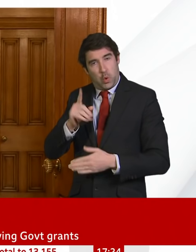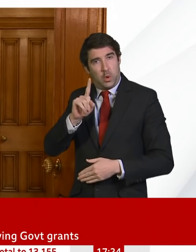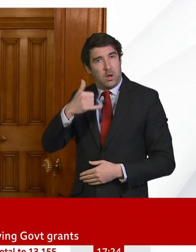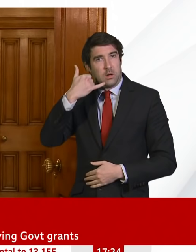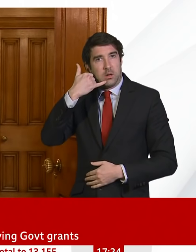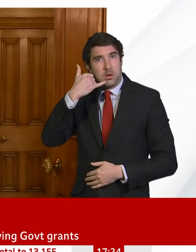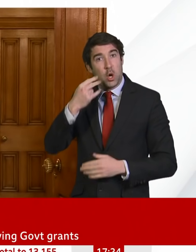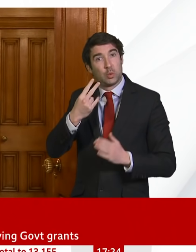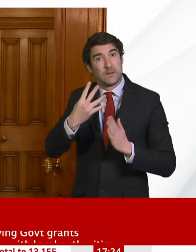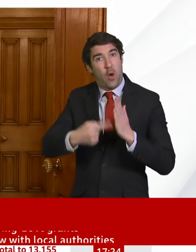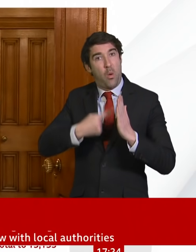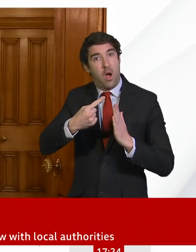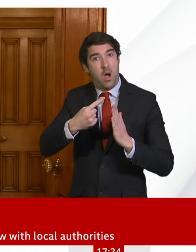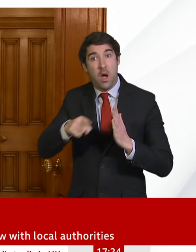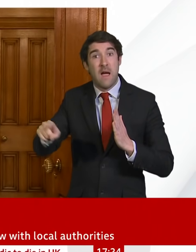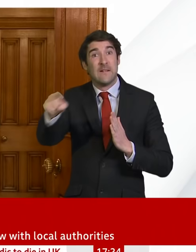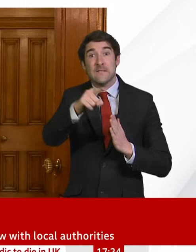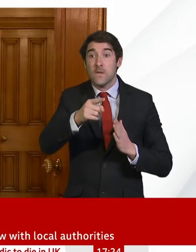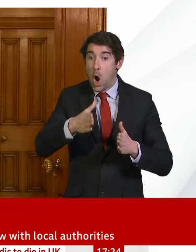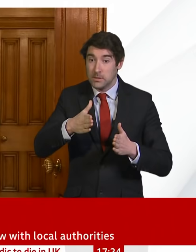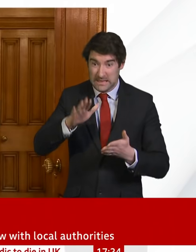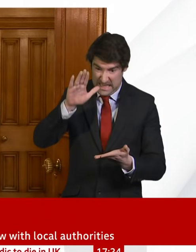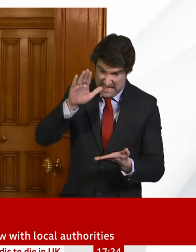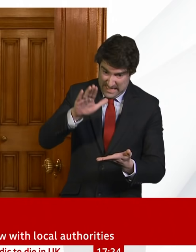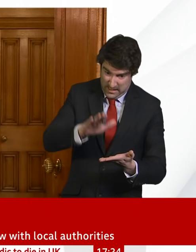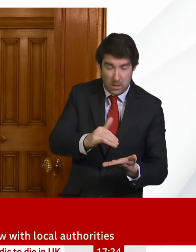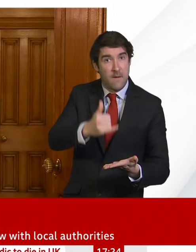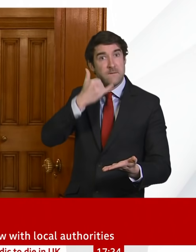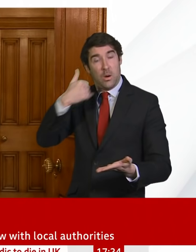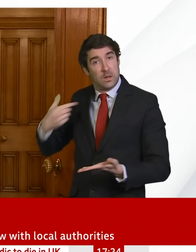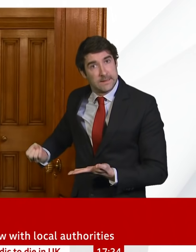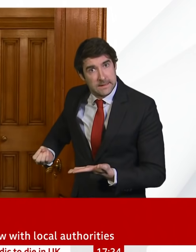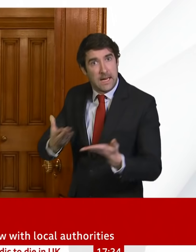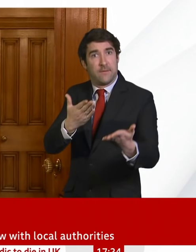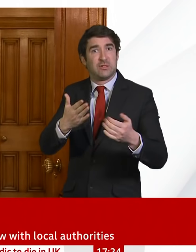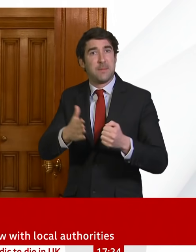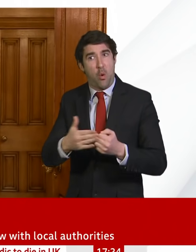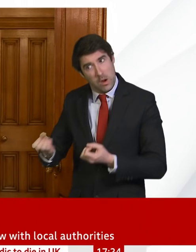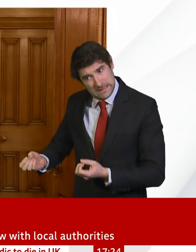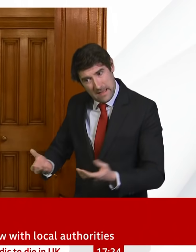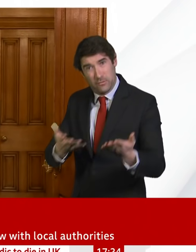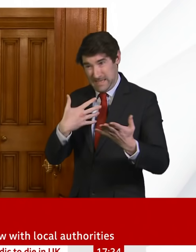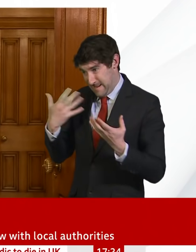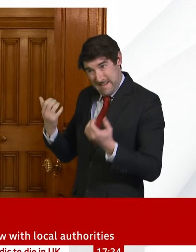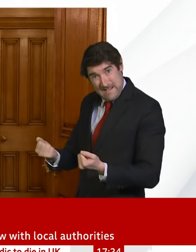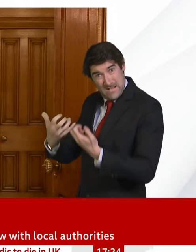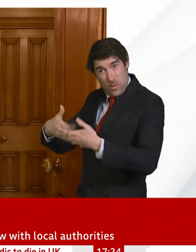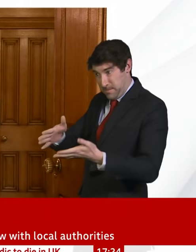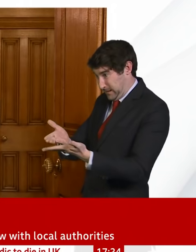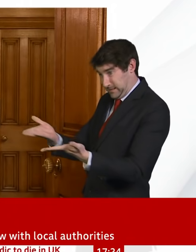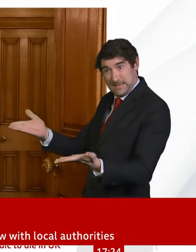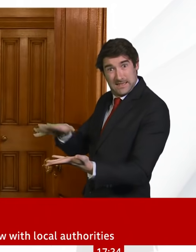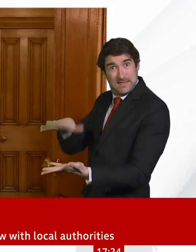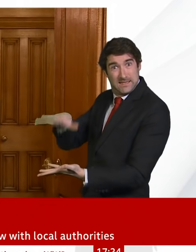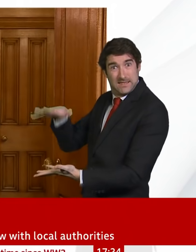that PPE if it's needed. Of course, we will continue to do as much as we can, more, to get more of this equipment